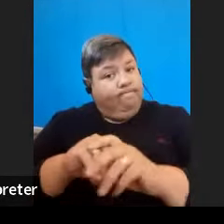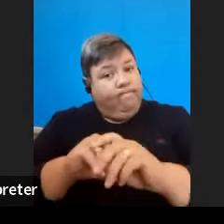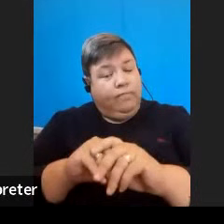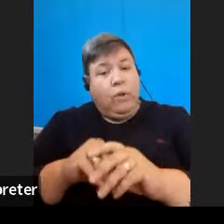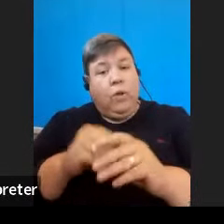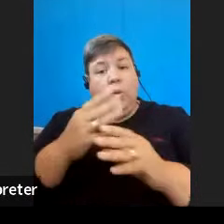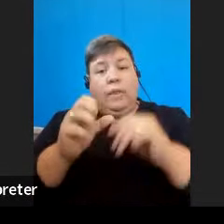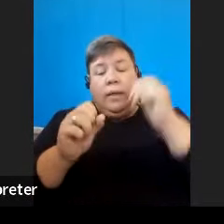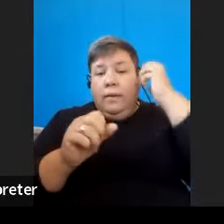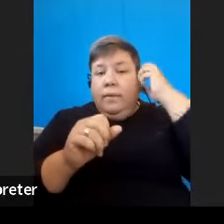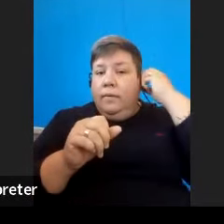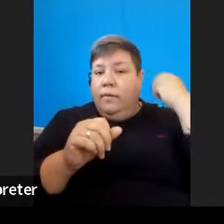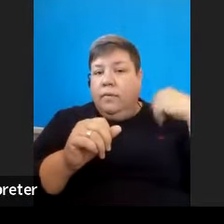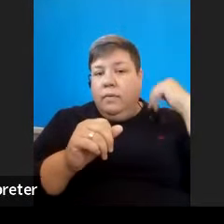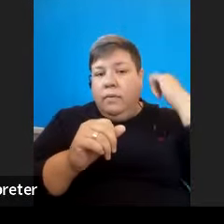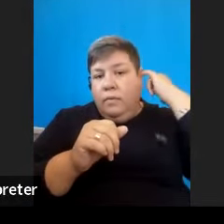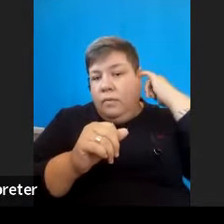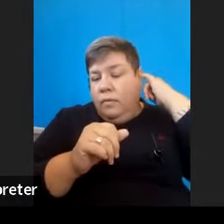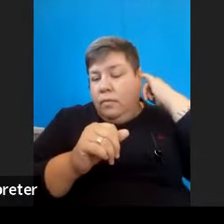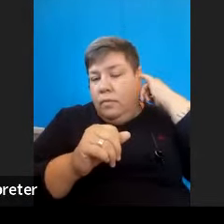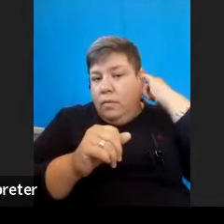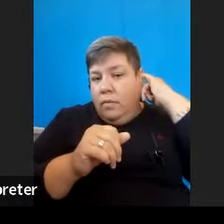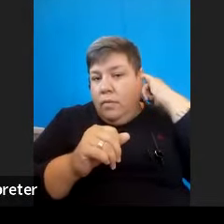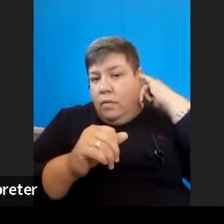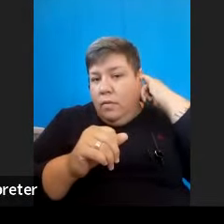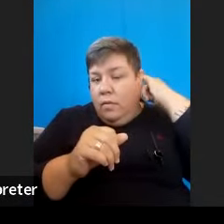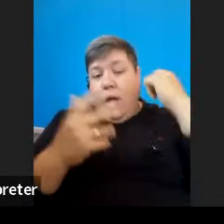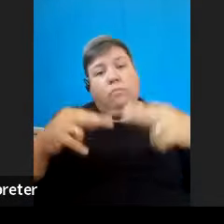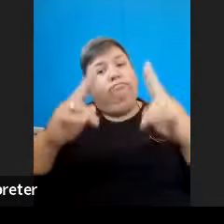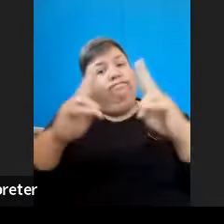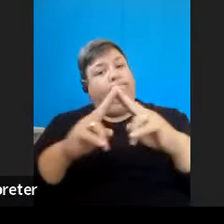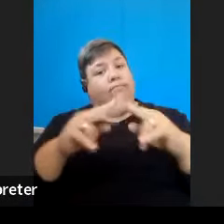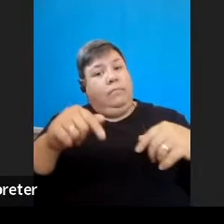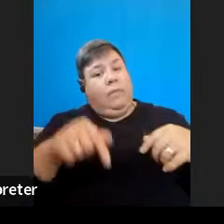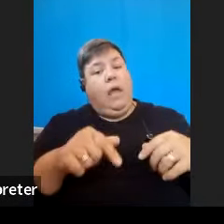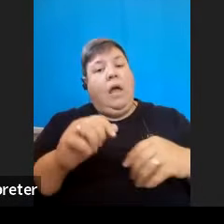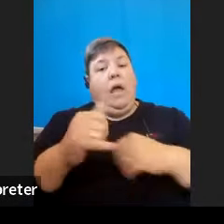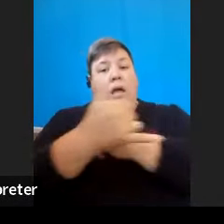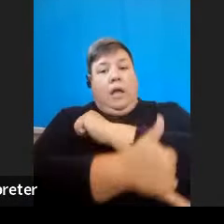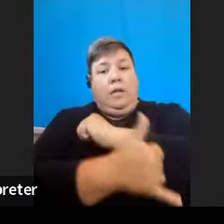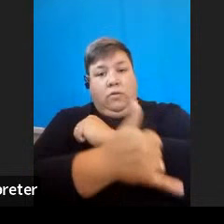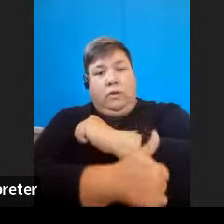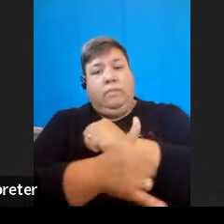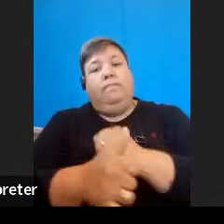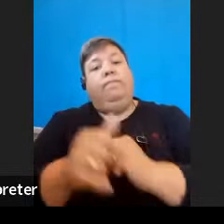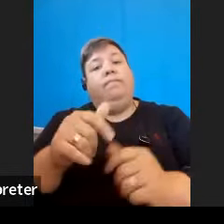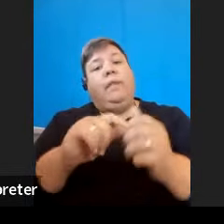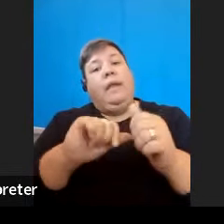in contributing in building this country. We will give our next question